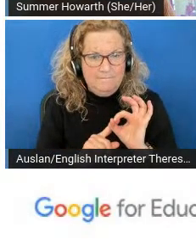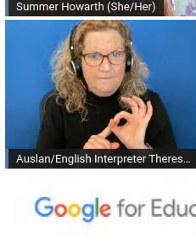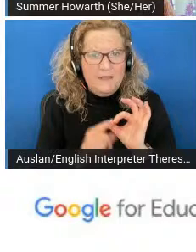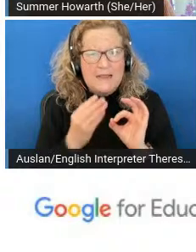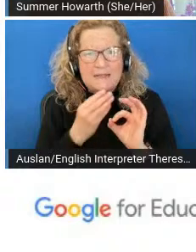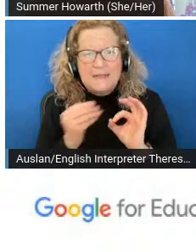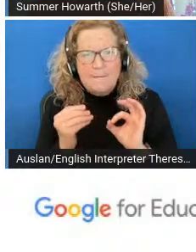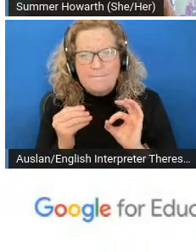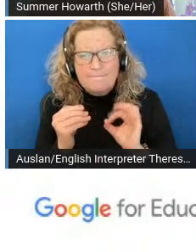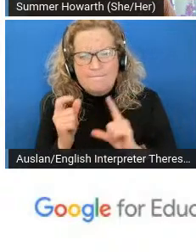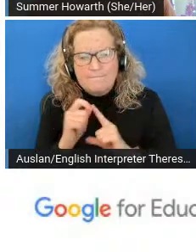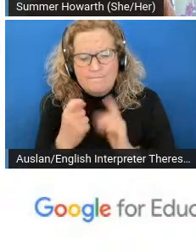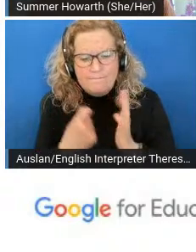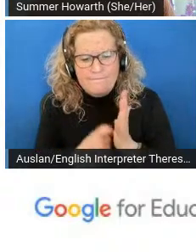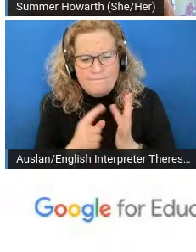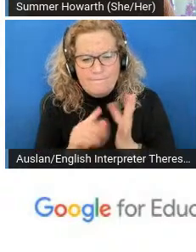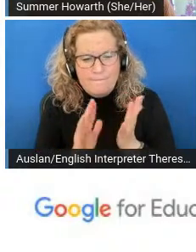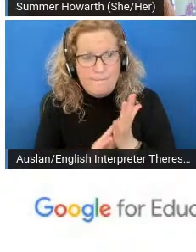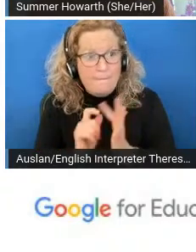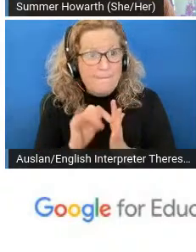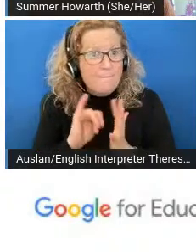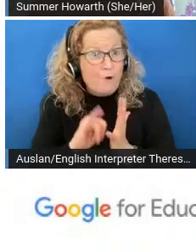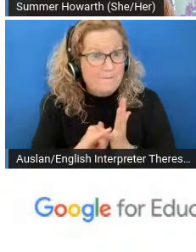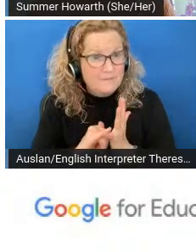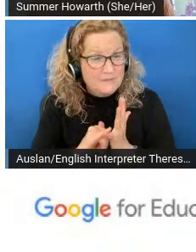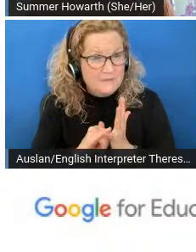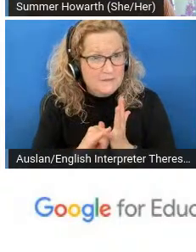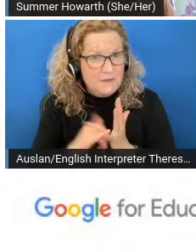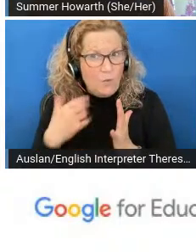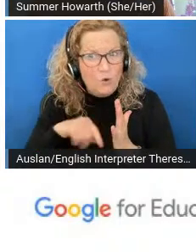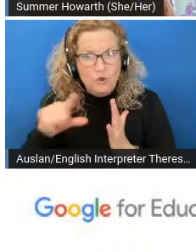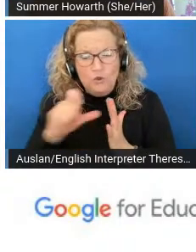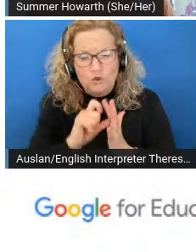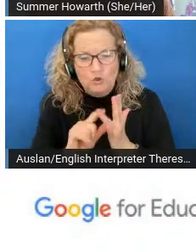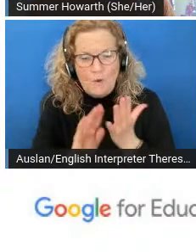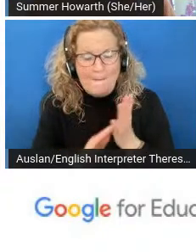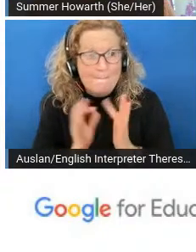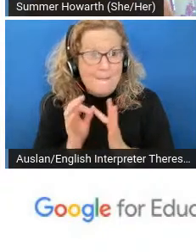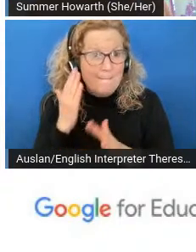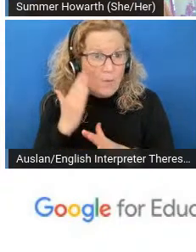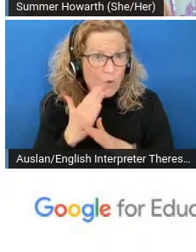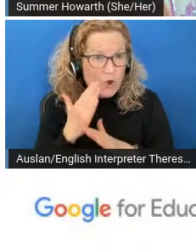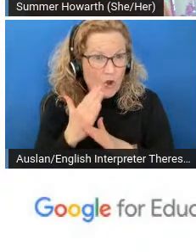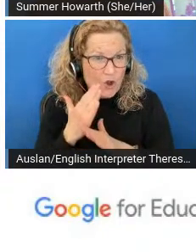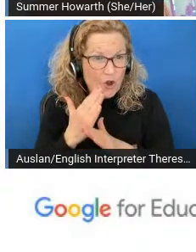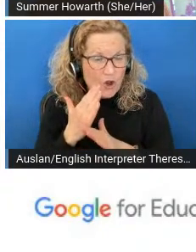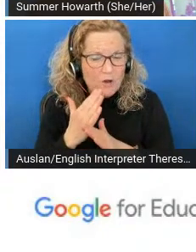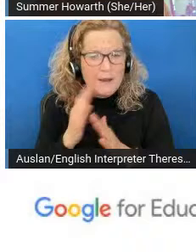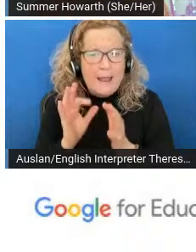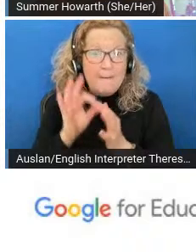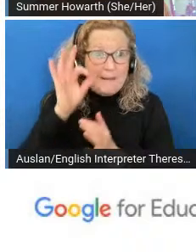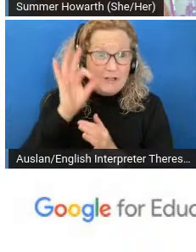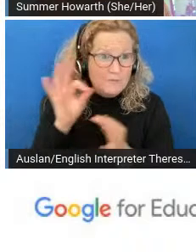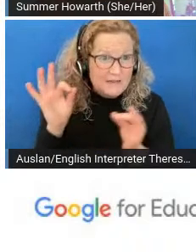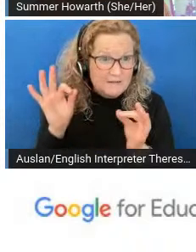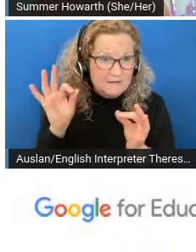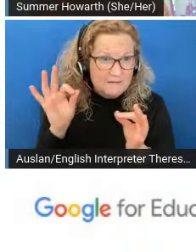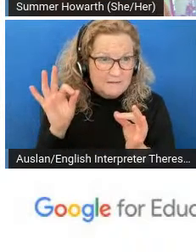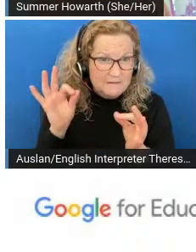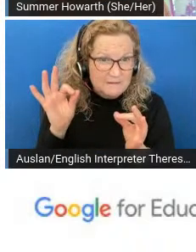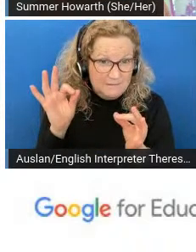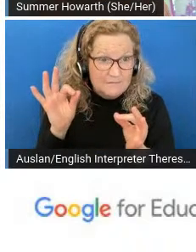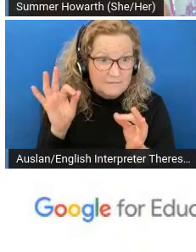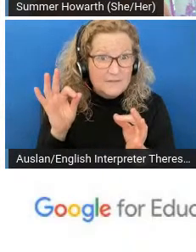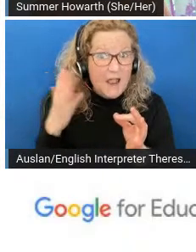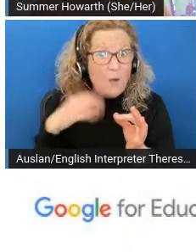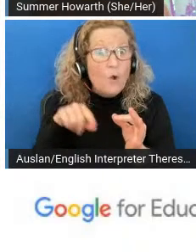prompts in here. So I want you to go and do some map work. I want you to actually do some measurement. Guess what? I want you to